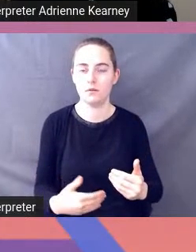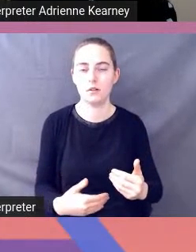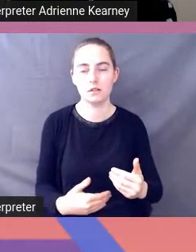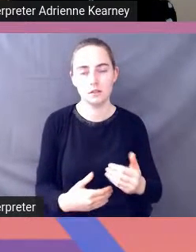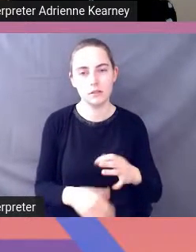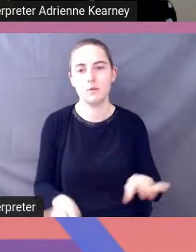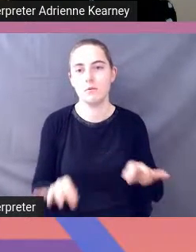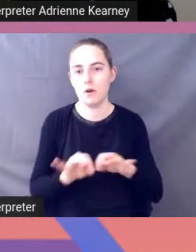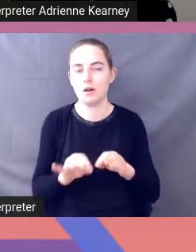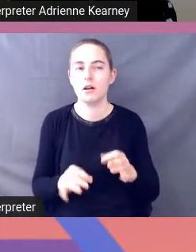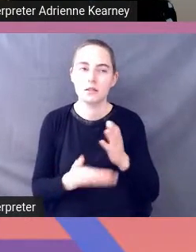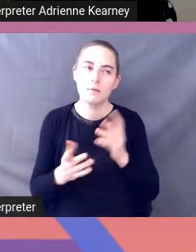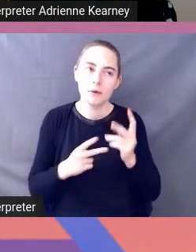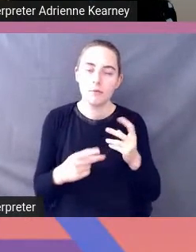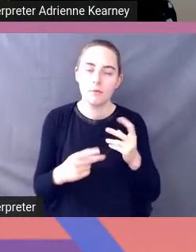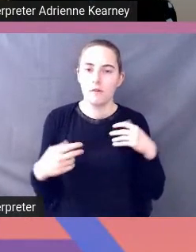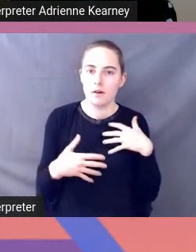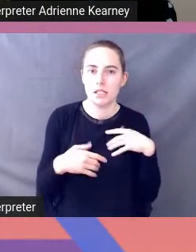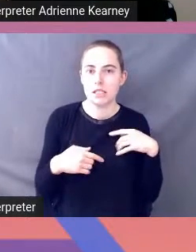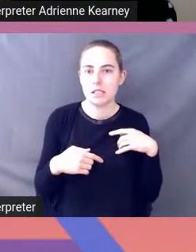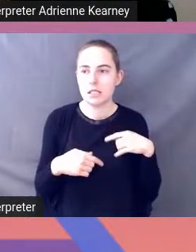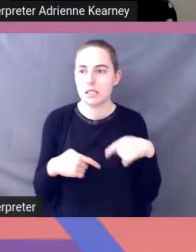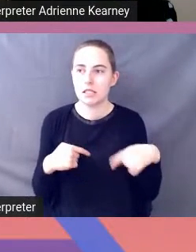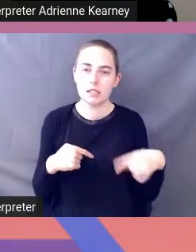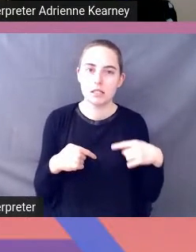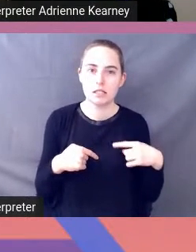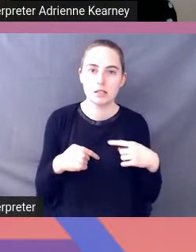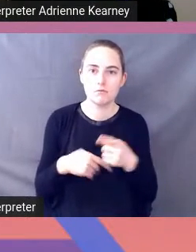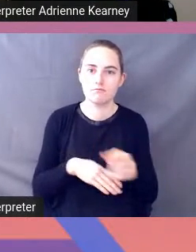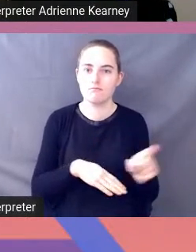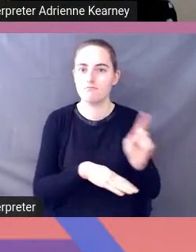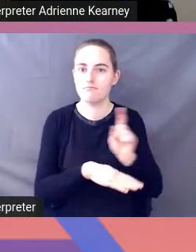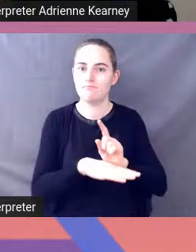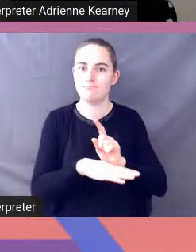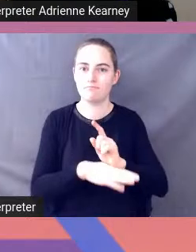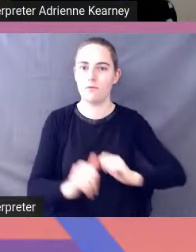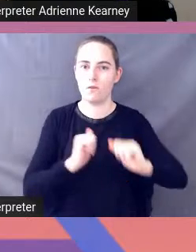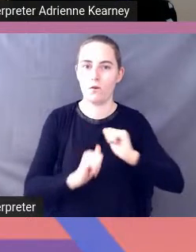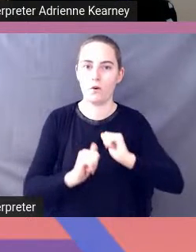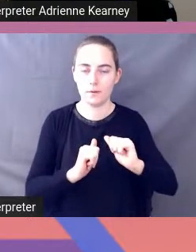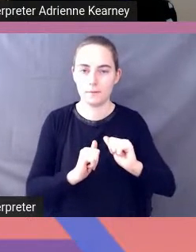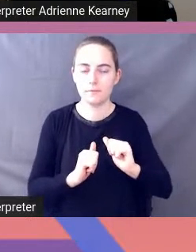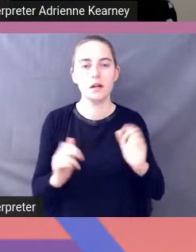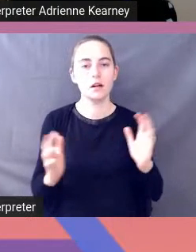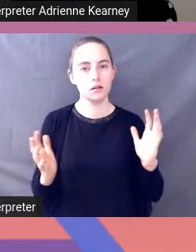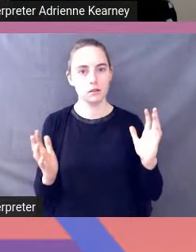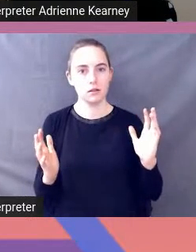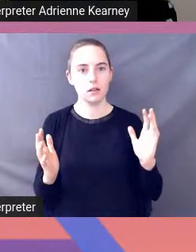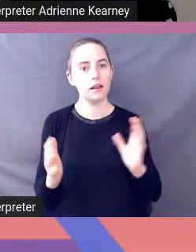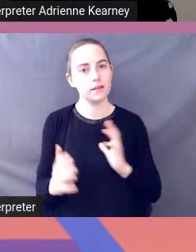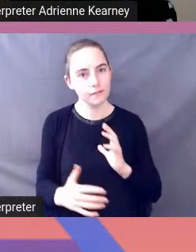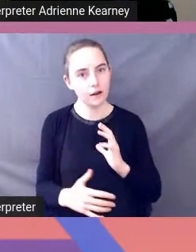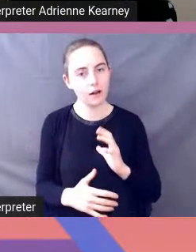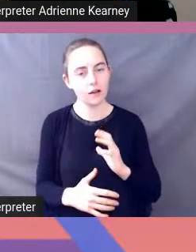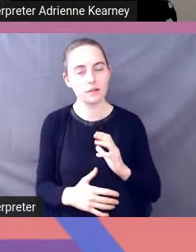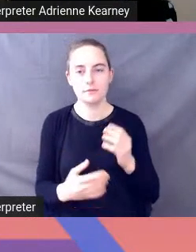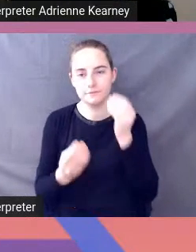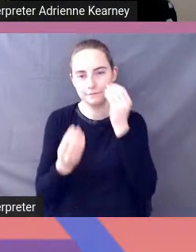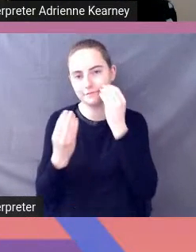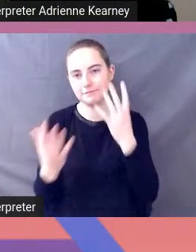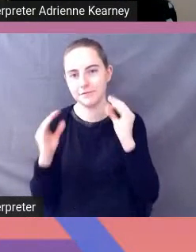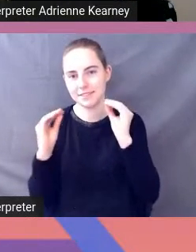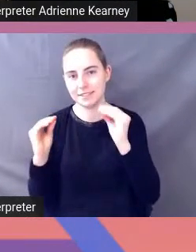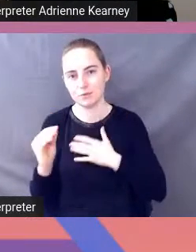afraid to like perform at an open mic. They always say, it's okay. I always tell students, just go to the open mic and sit and listen. Because being in the